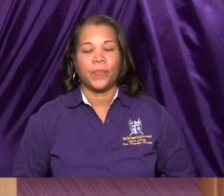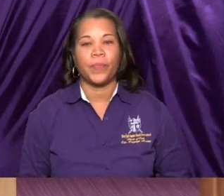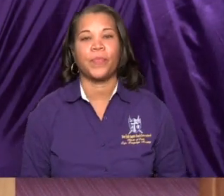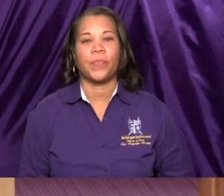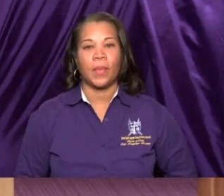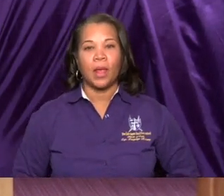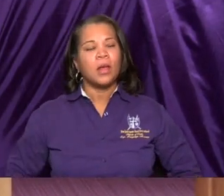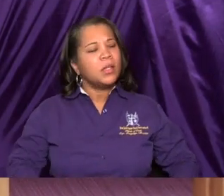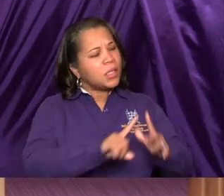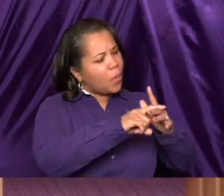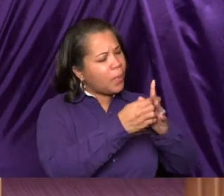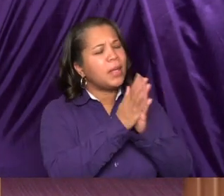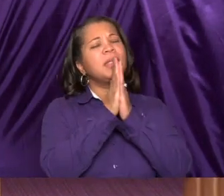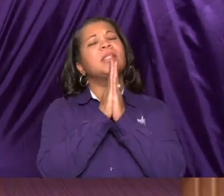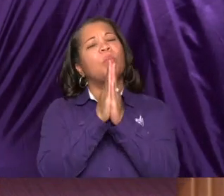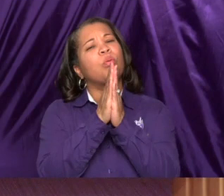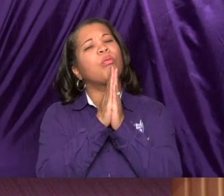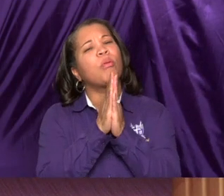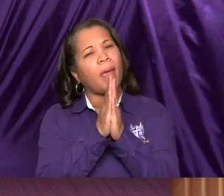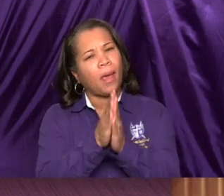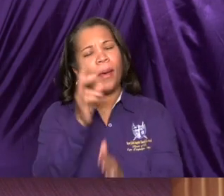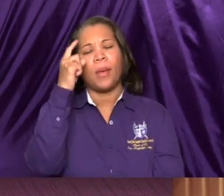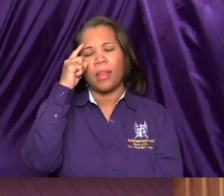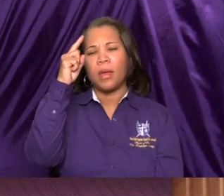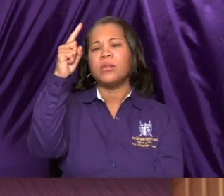So I start praying about the revelation, Dr. Craig.